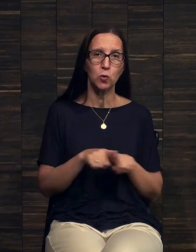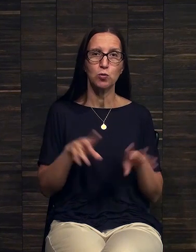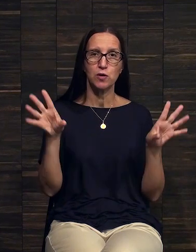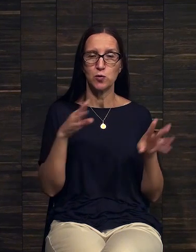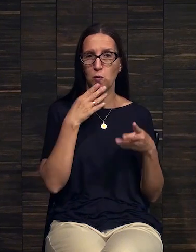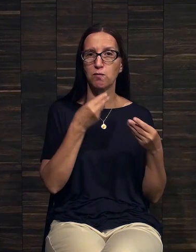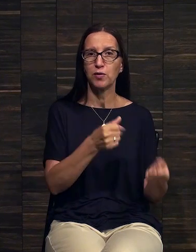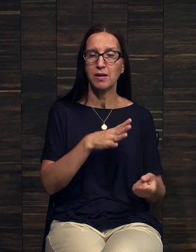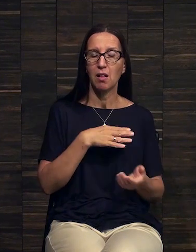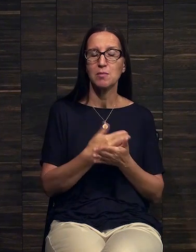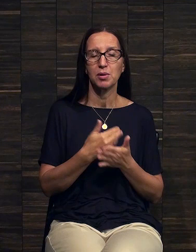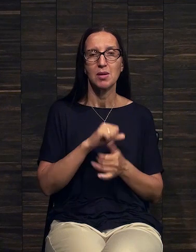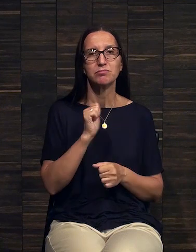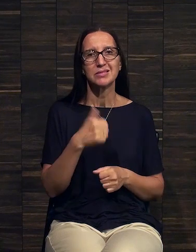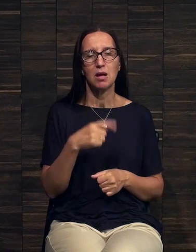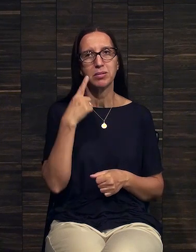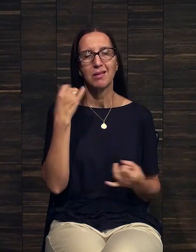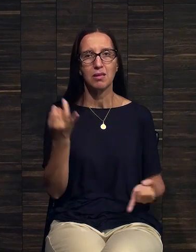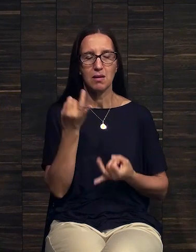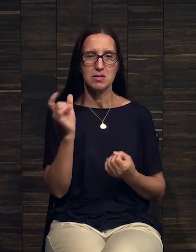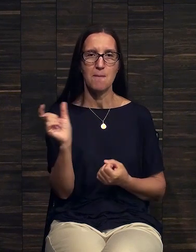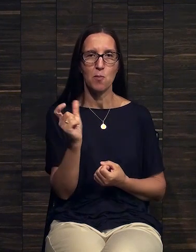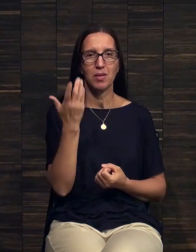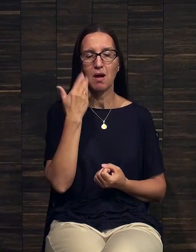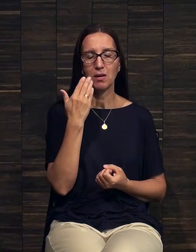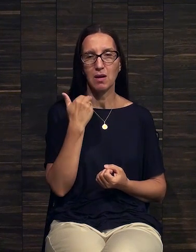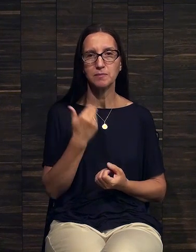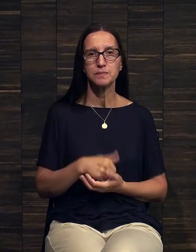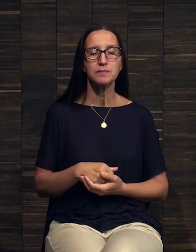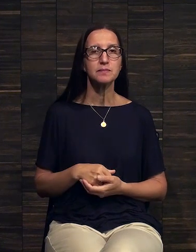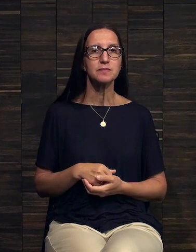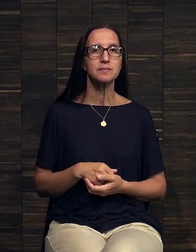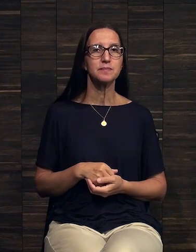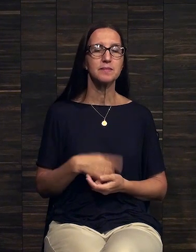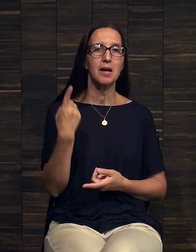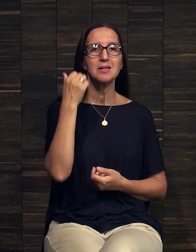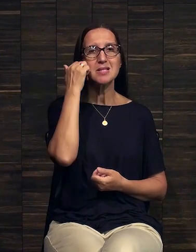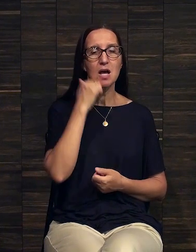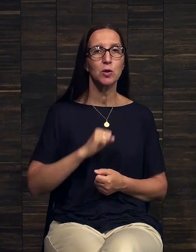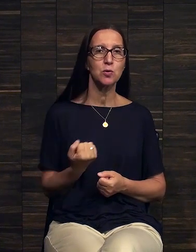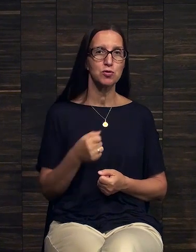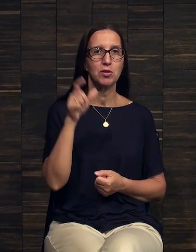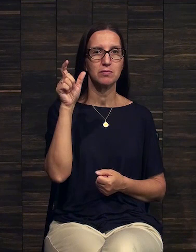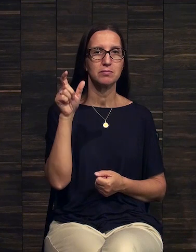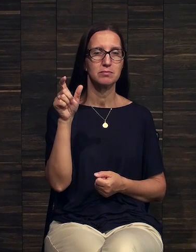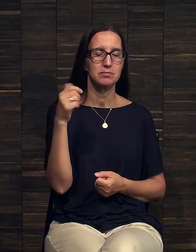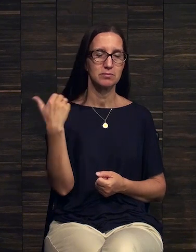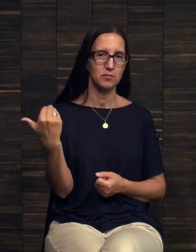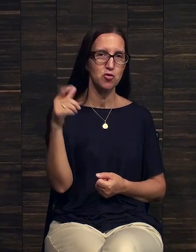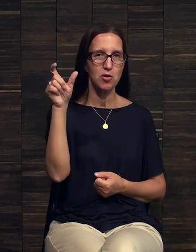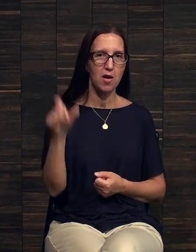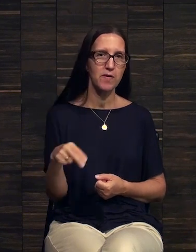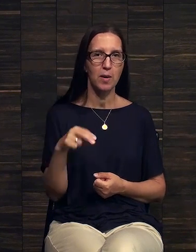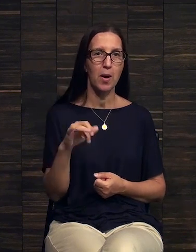comics, and the most interesting comics, when one of the